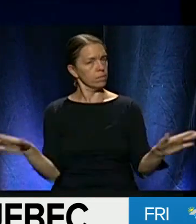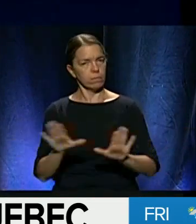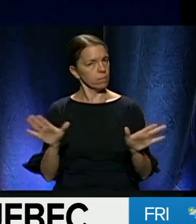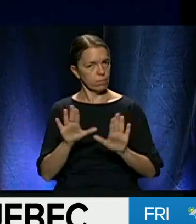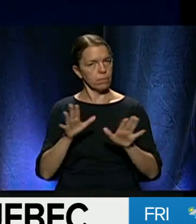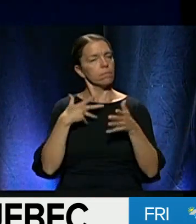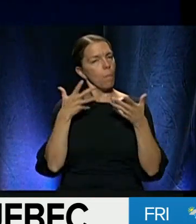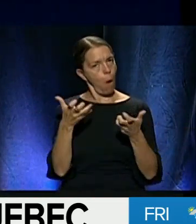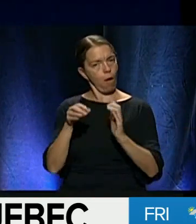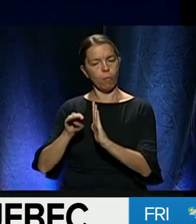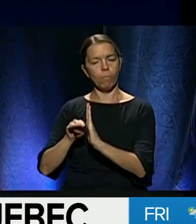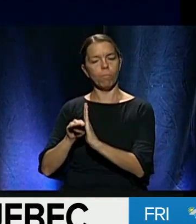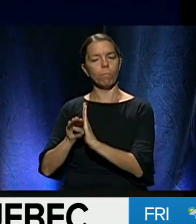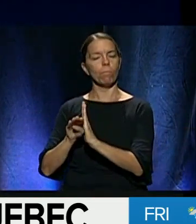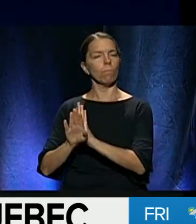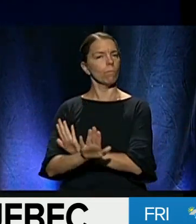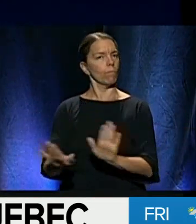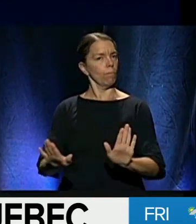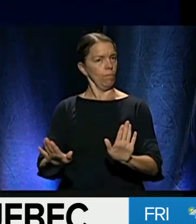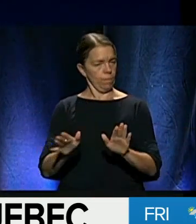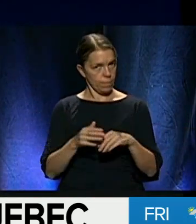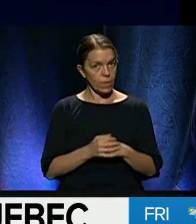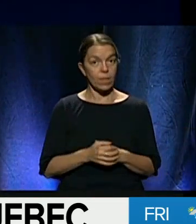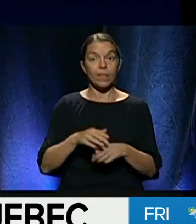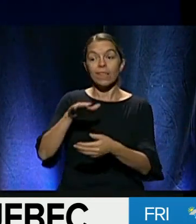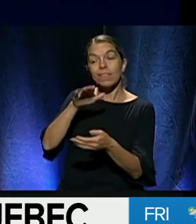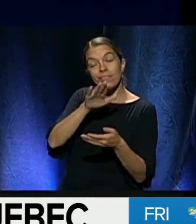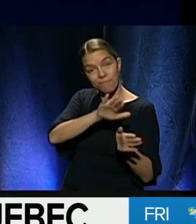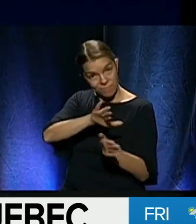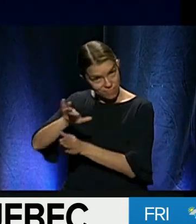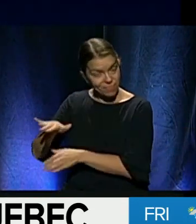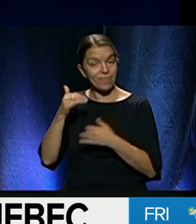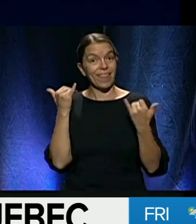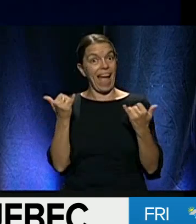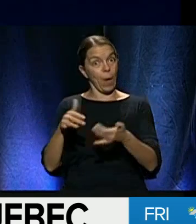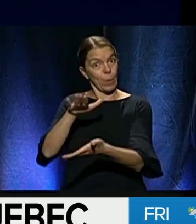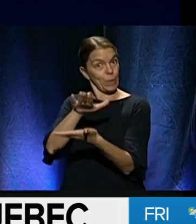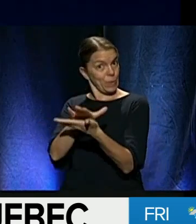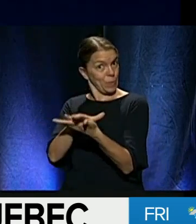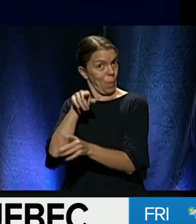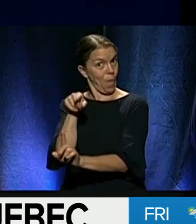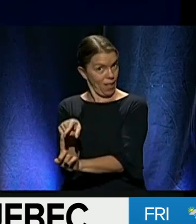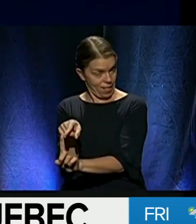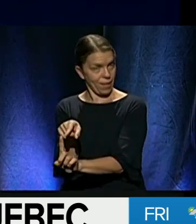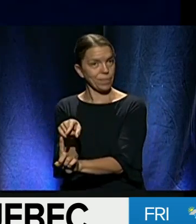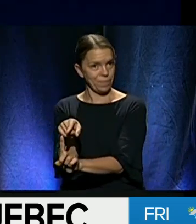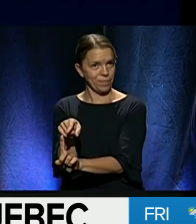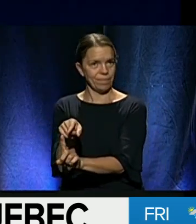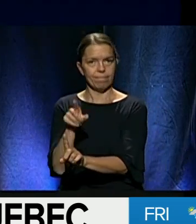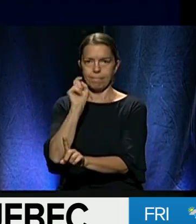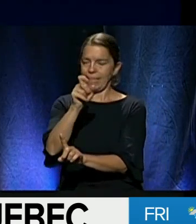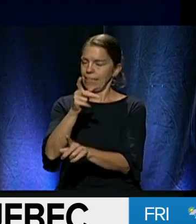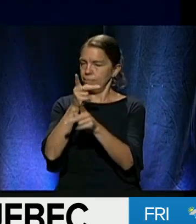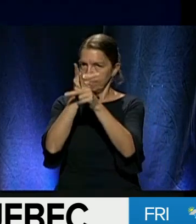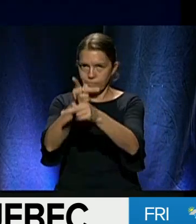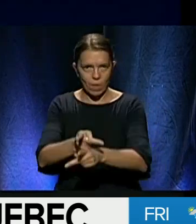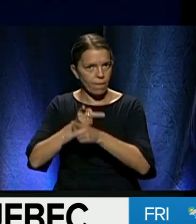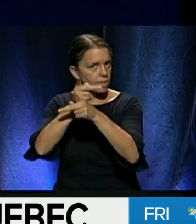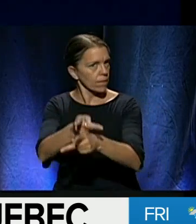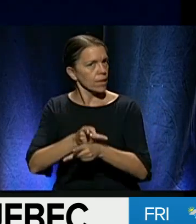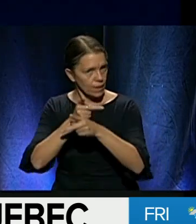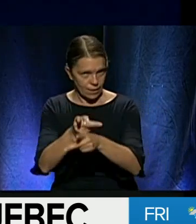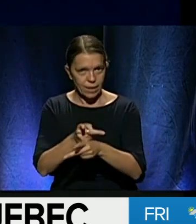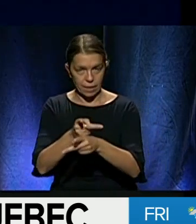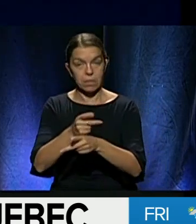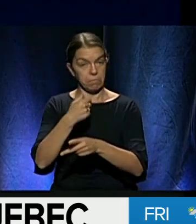are back in schools, we have to be very, very careful. We knew that we were taking some,